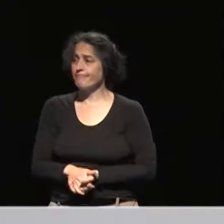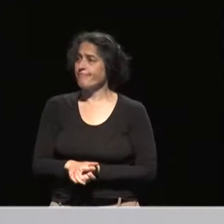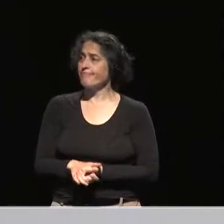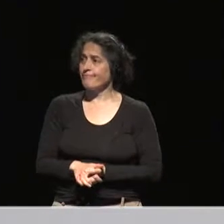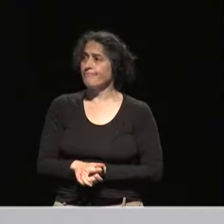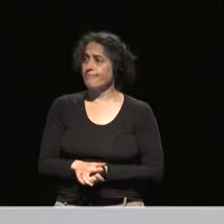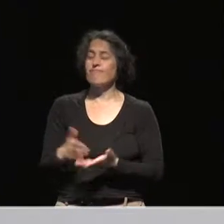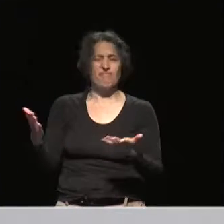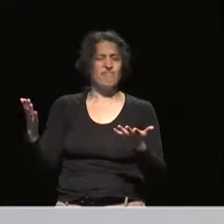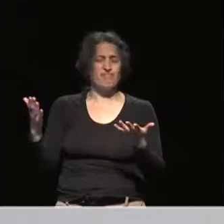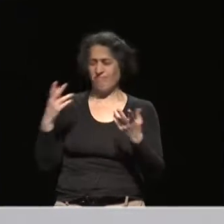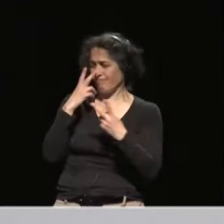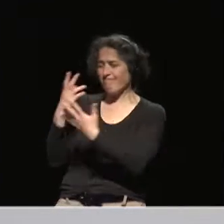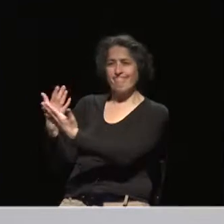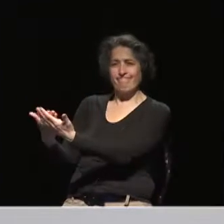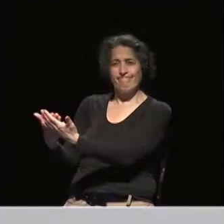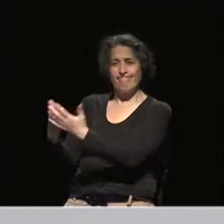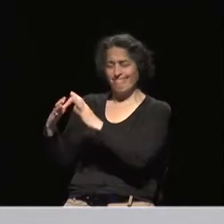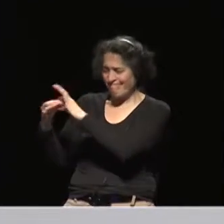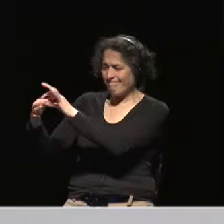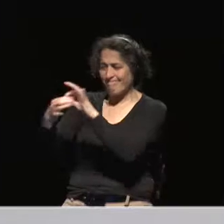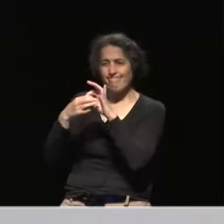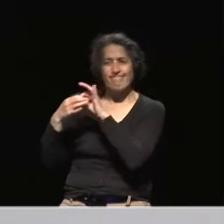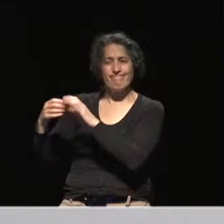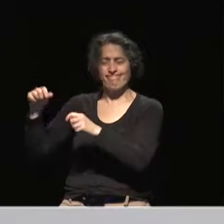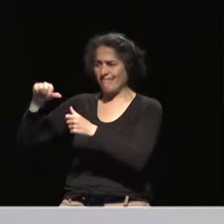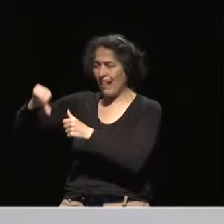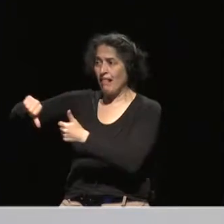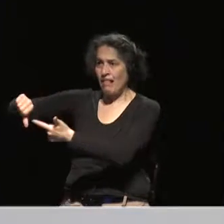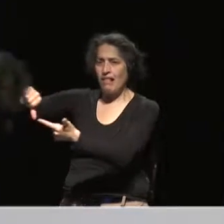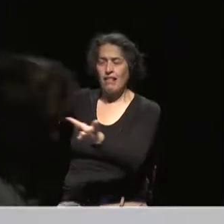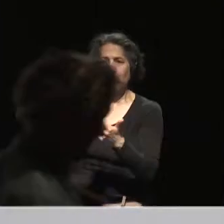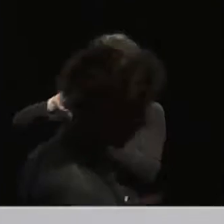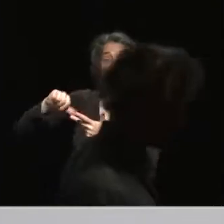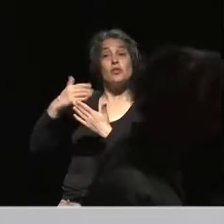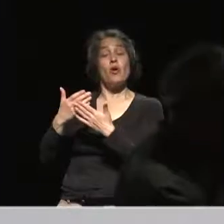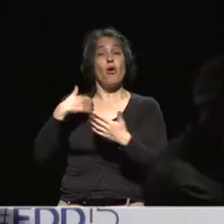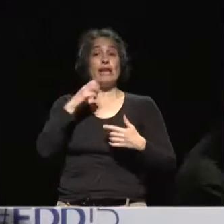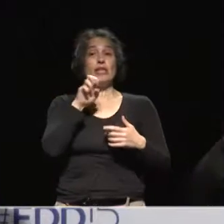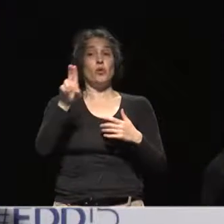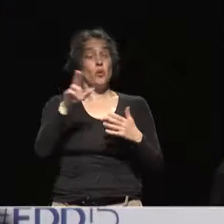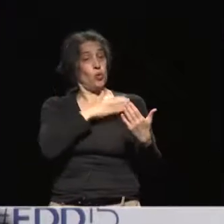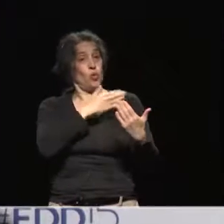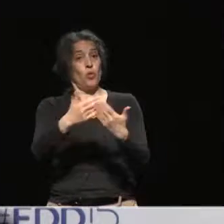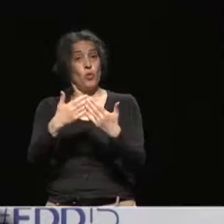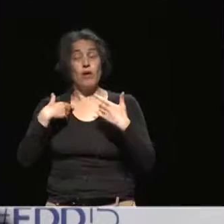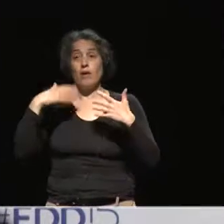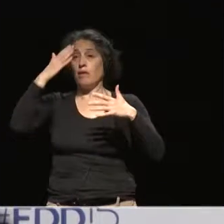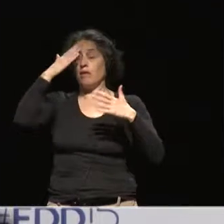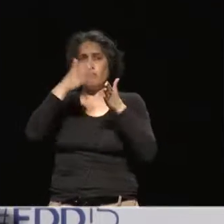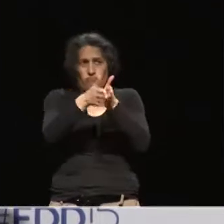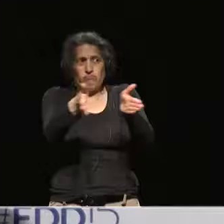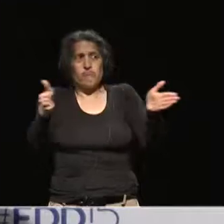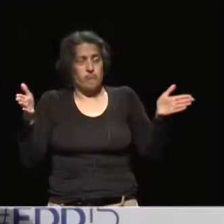in the EU. We can perhaps share our experience, but we can also learn lessons from other countries. So let's not be arrogant about